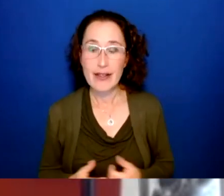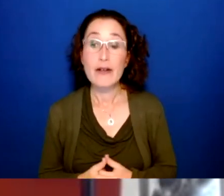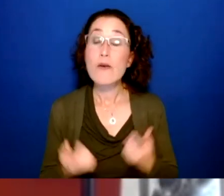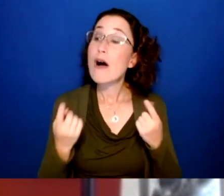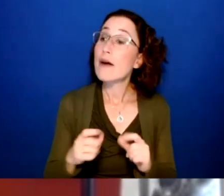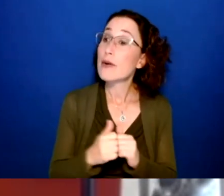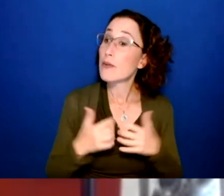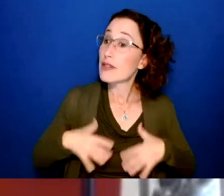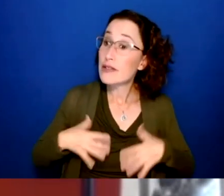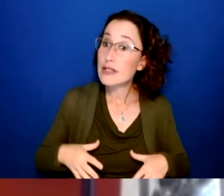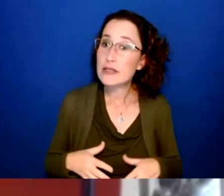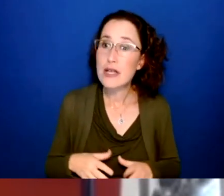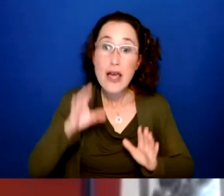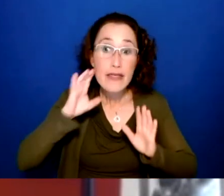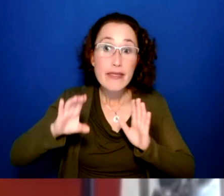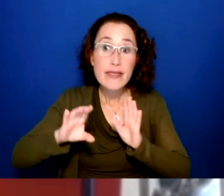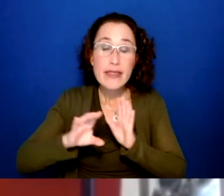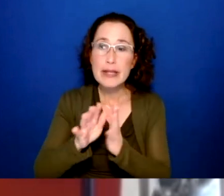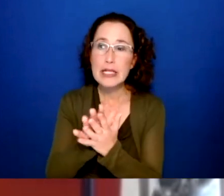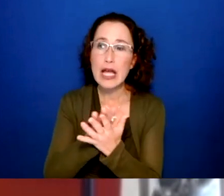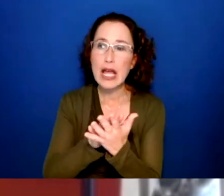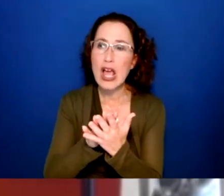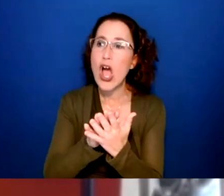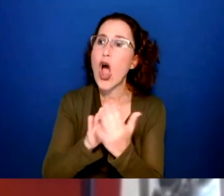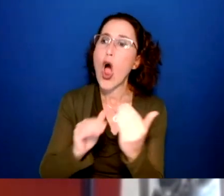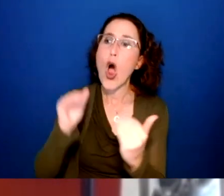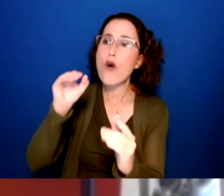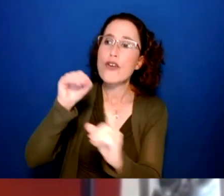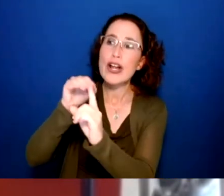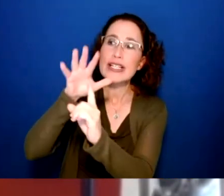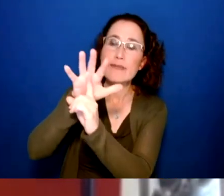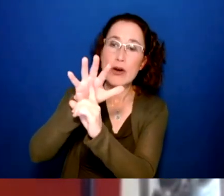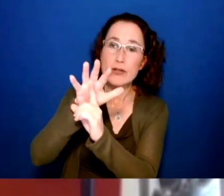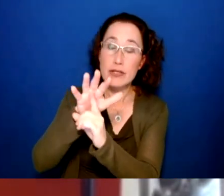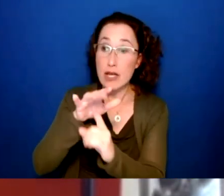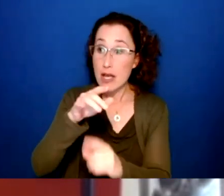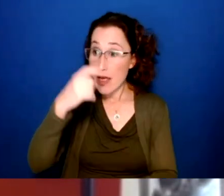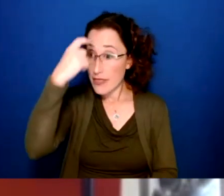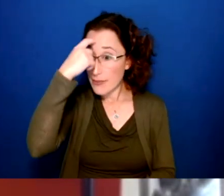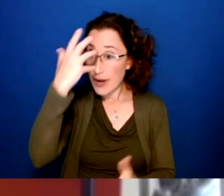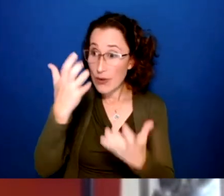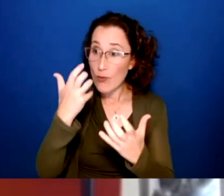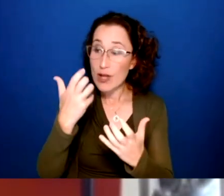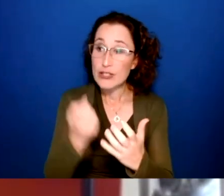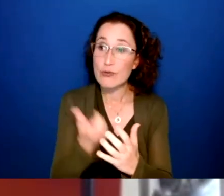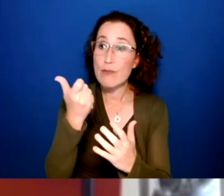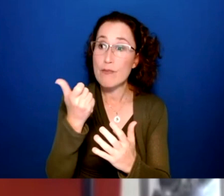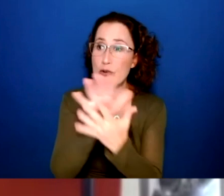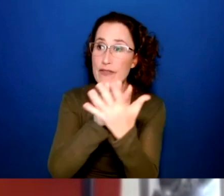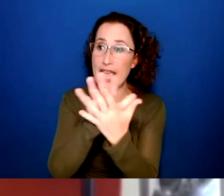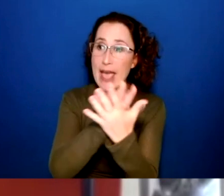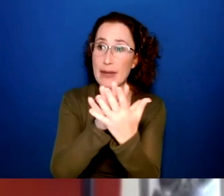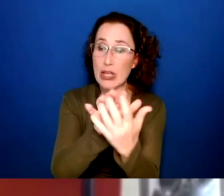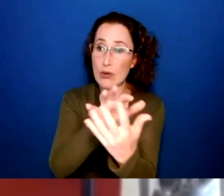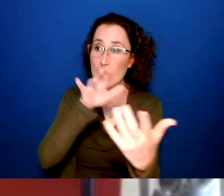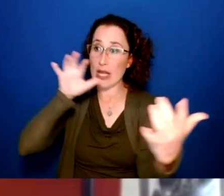dress was the image was ambiguously overexposed, and the brain wishes to disambiguate the overexposure. You can't tell just